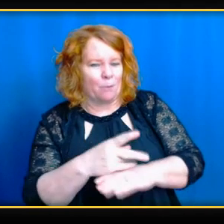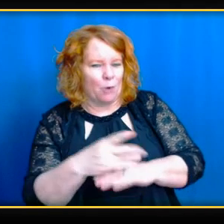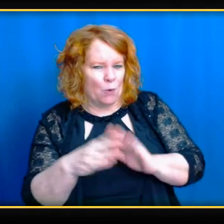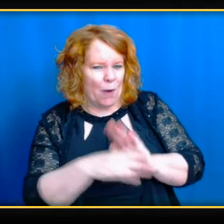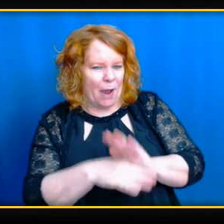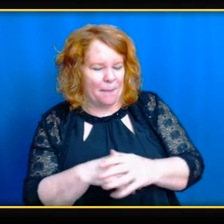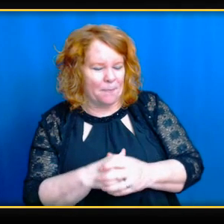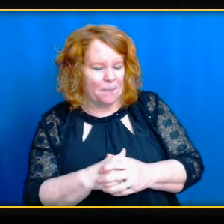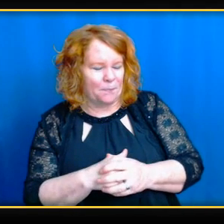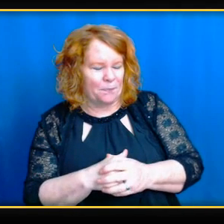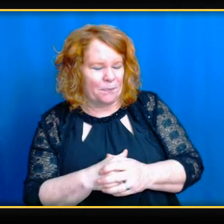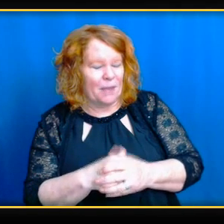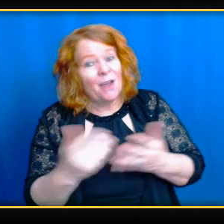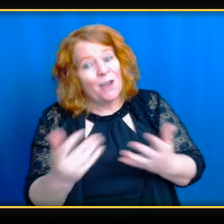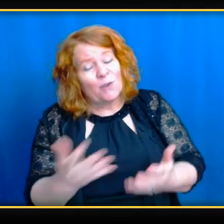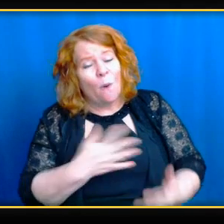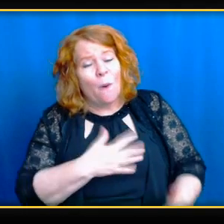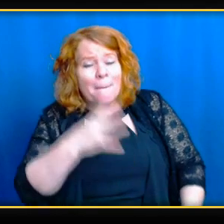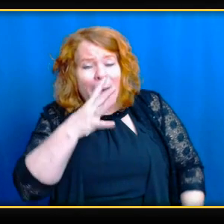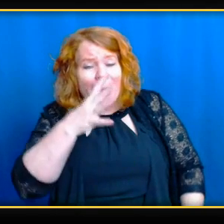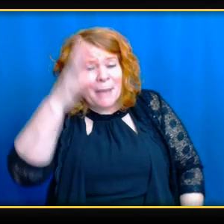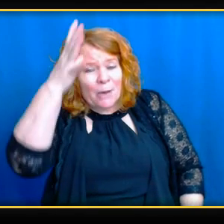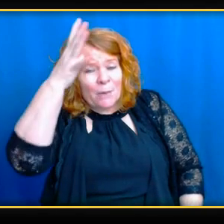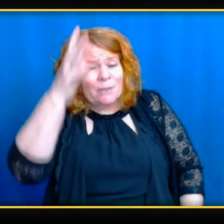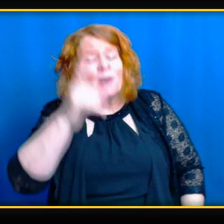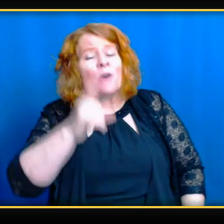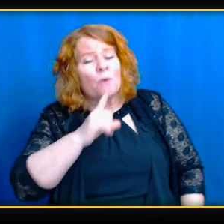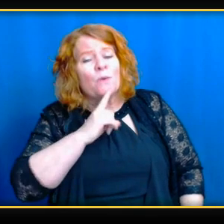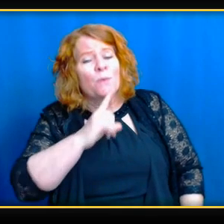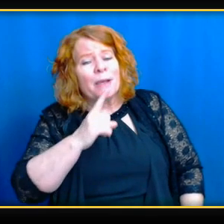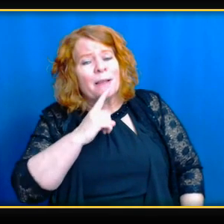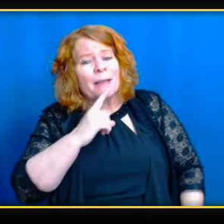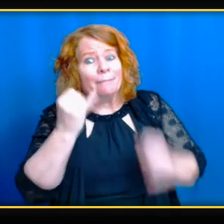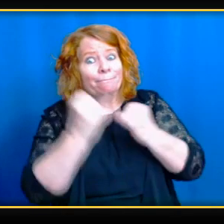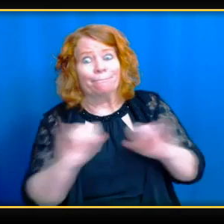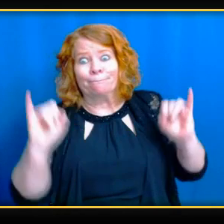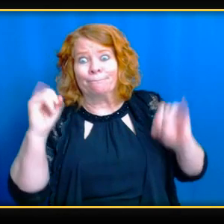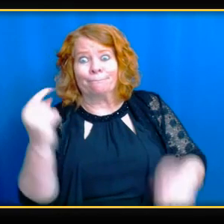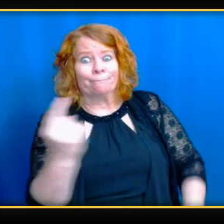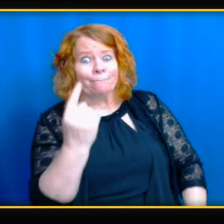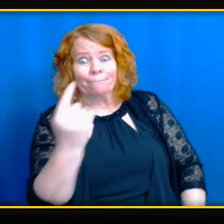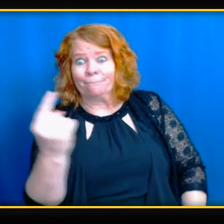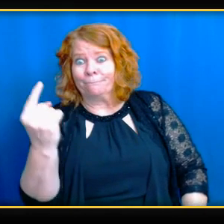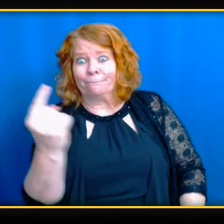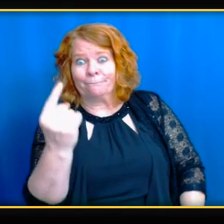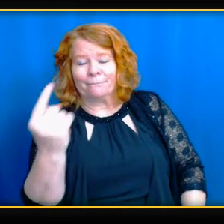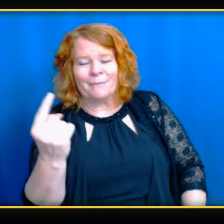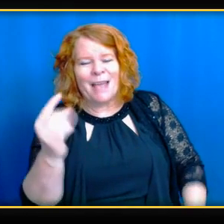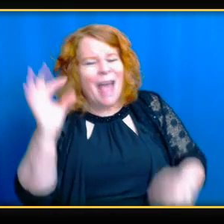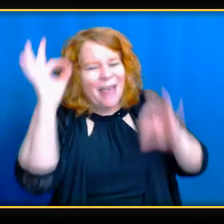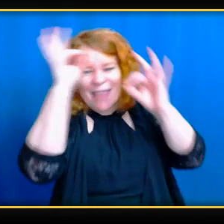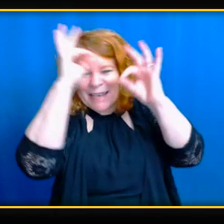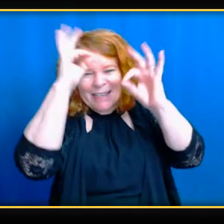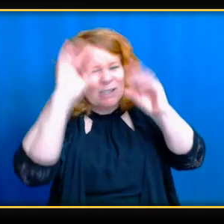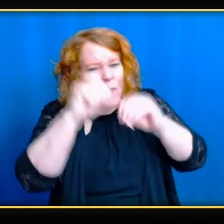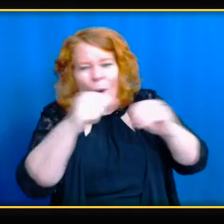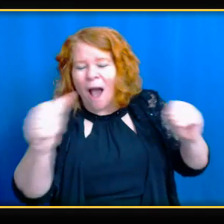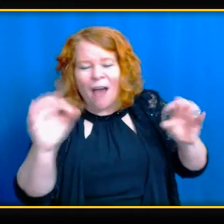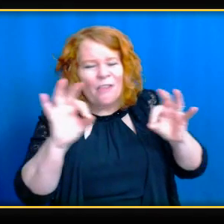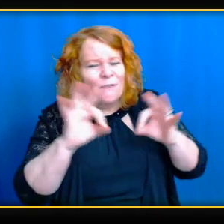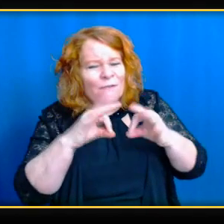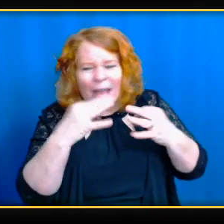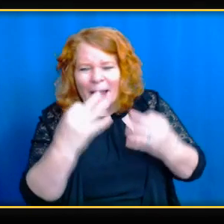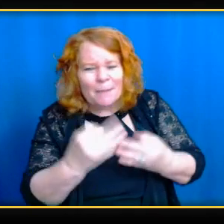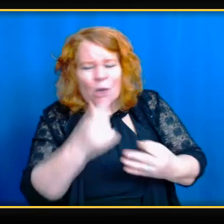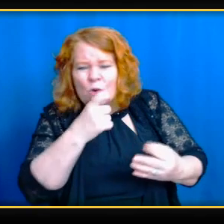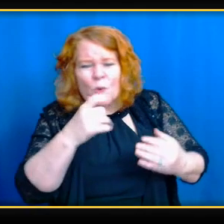parents were really out there on their own. They didn't know any other families who had kids with polio who were